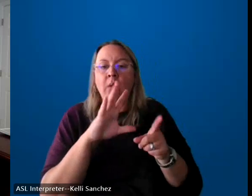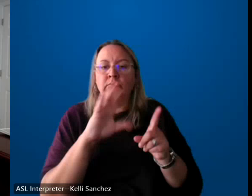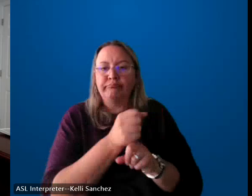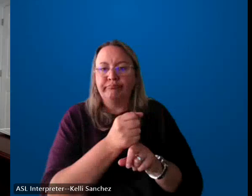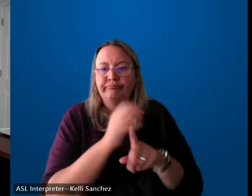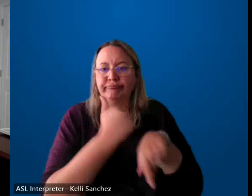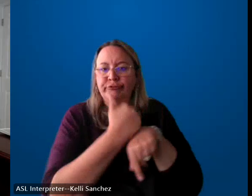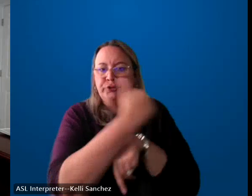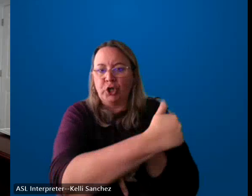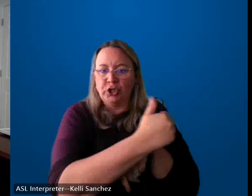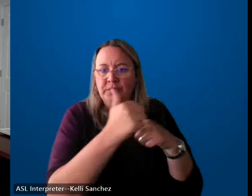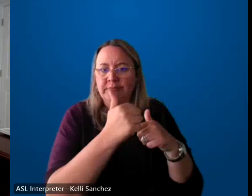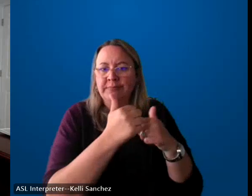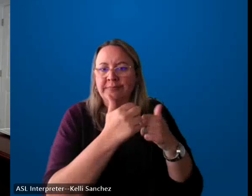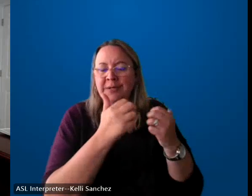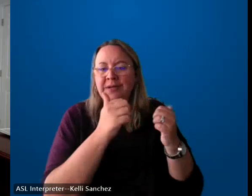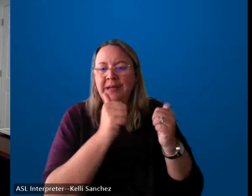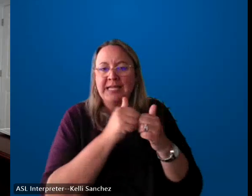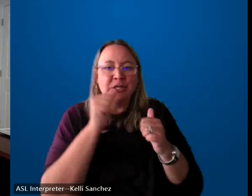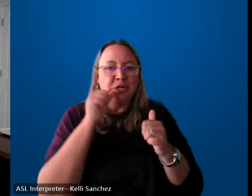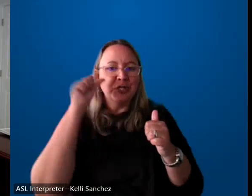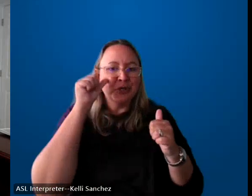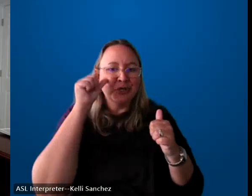deal. Mhm. Um,